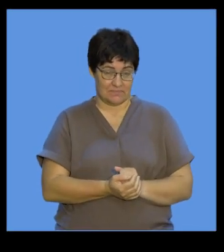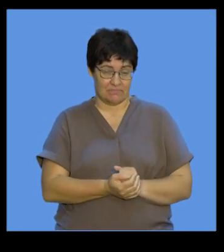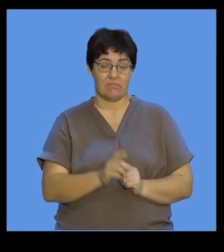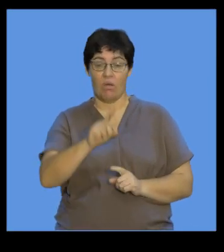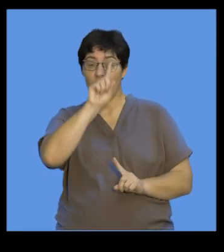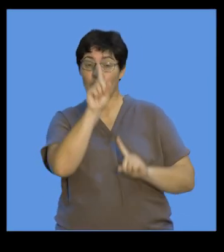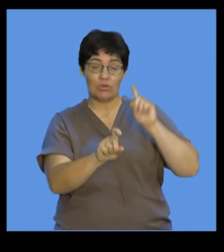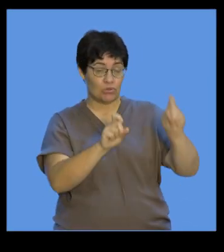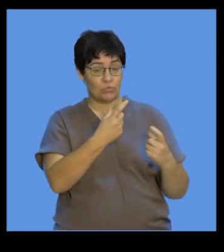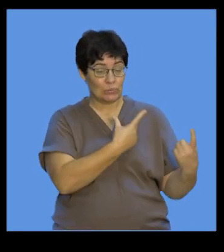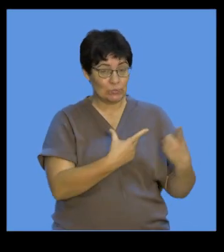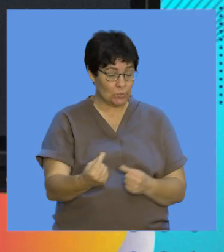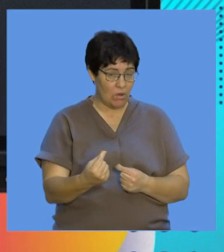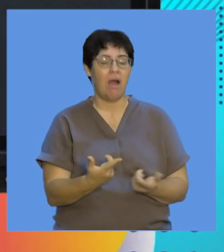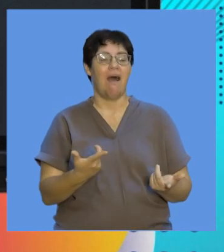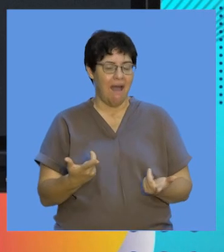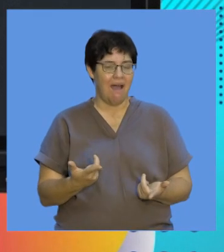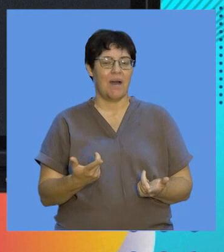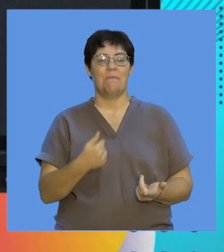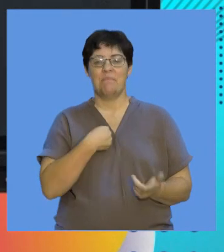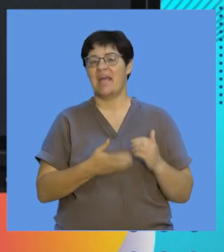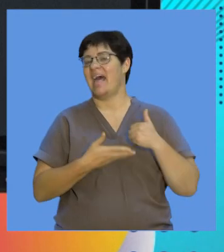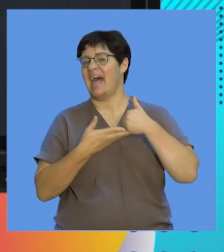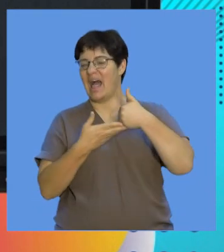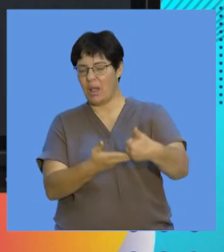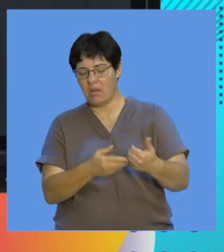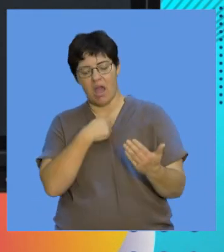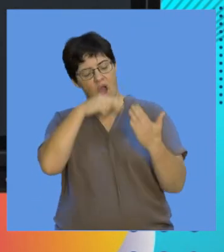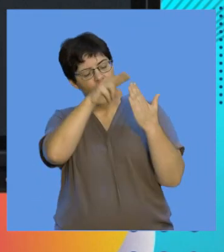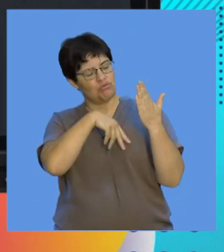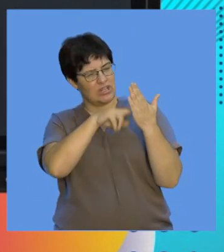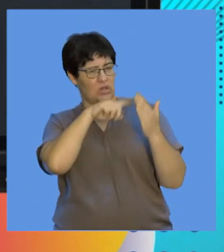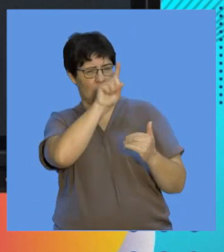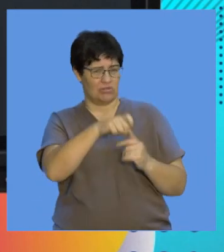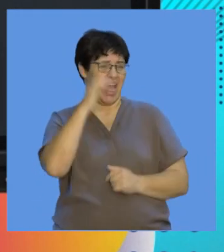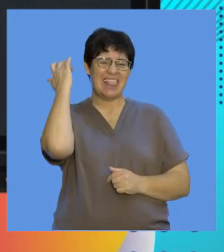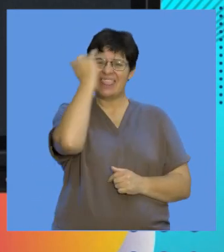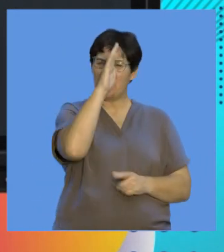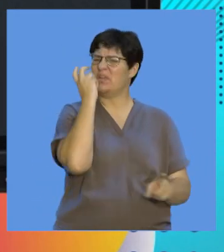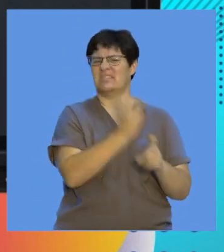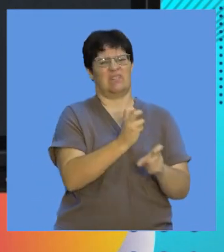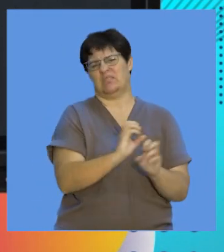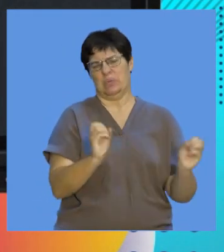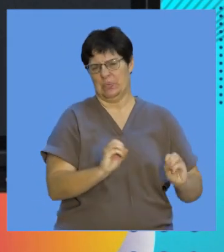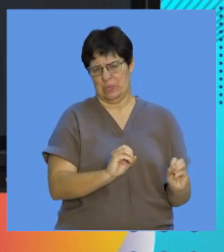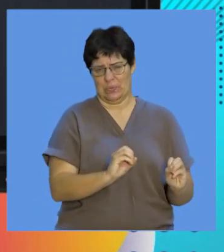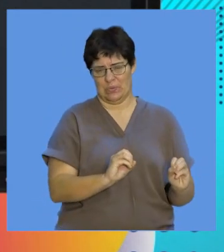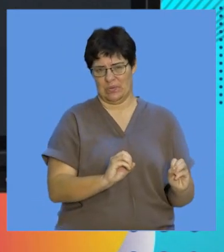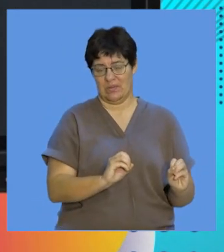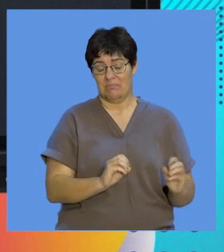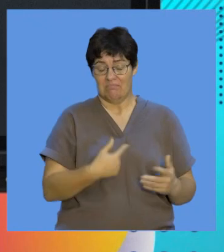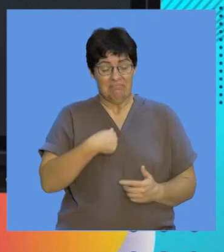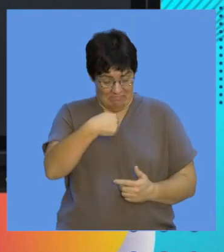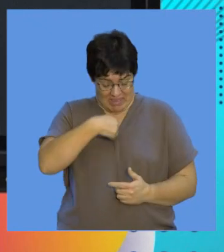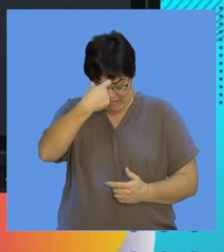do the questions, I'm going to be able to help you read through the questions because the theory is not difficult. I just